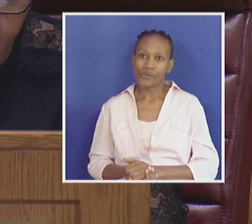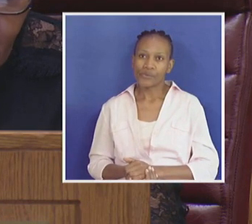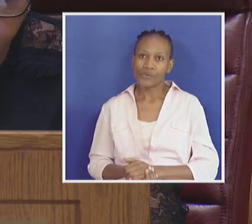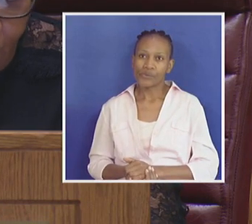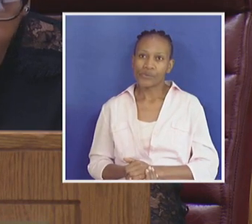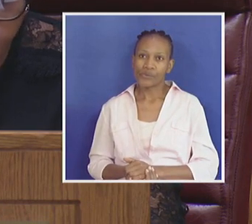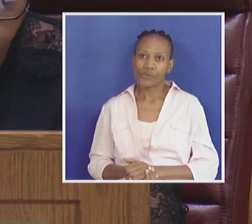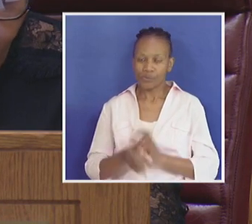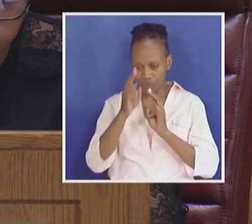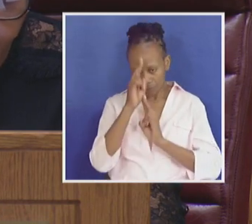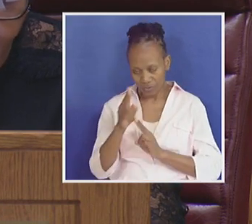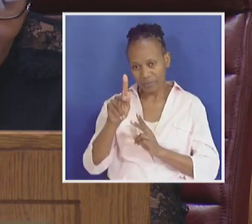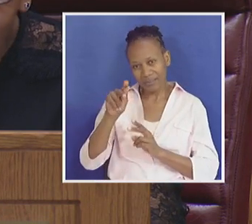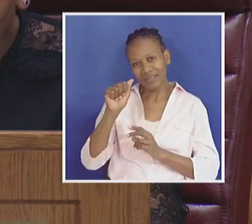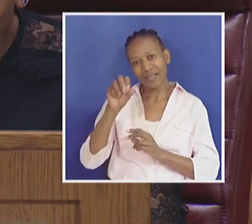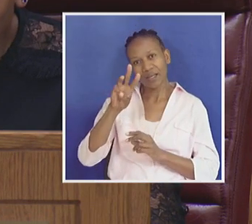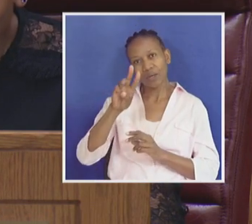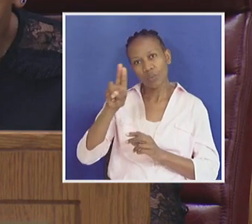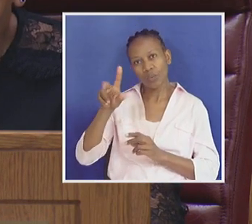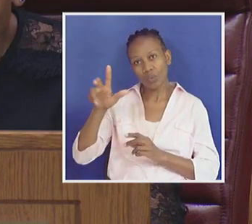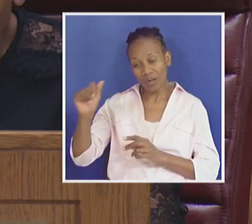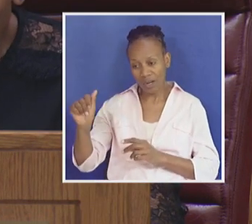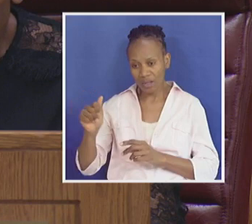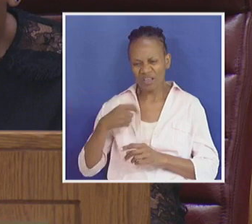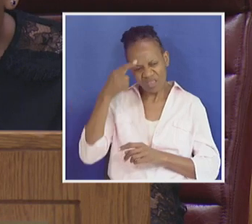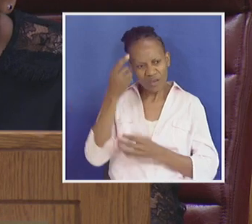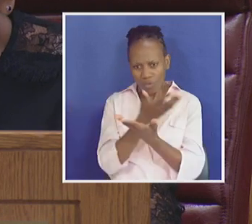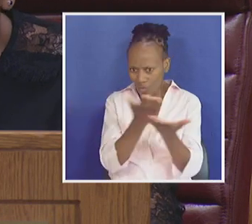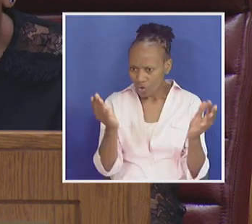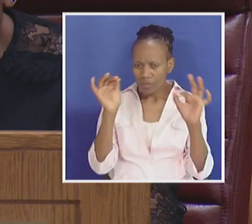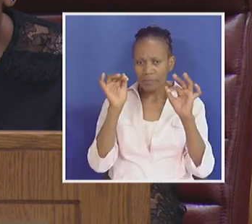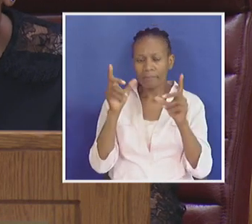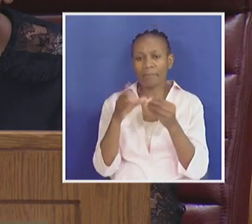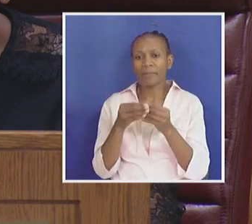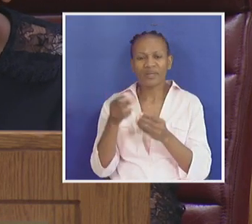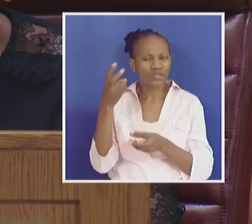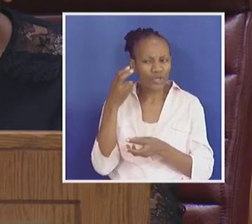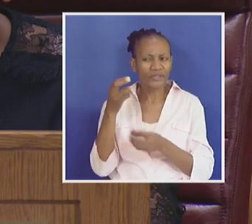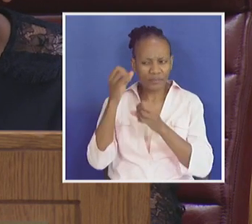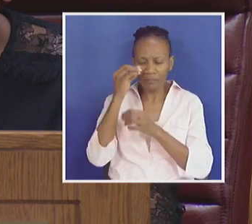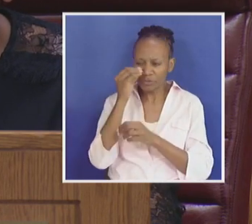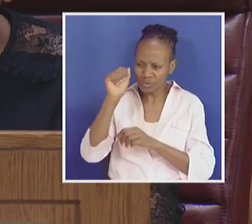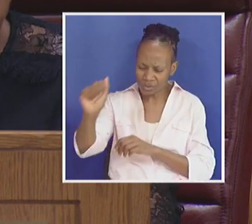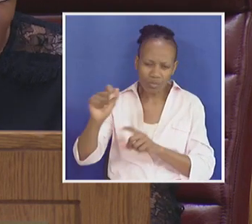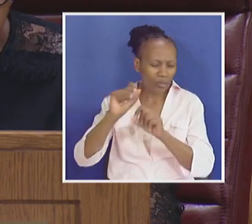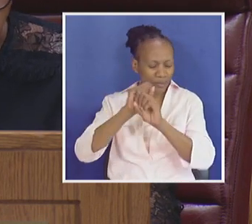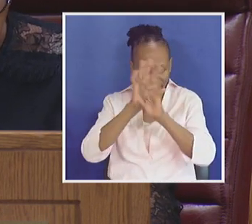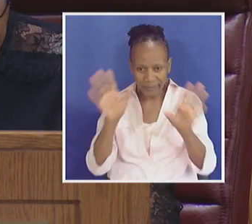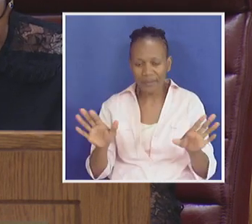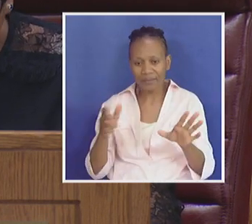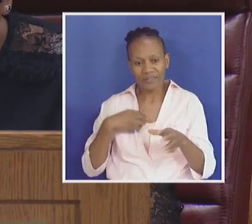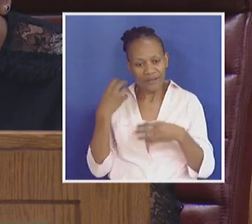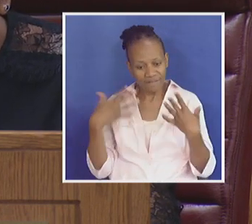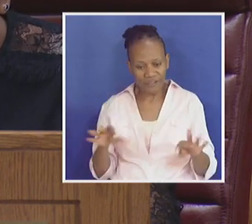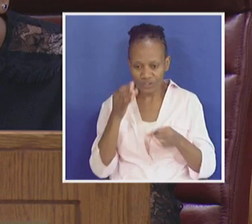Honorable Kaula, I think the House has heard what you have said. We have made our message very clear to heads of delegations. We